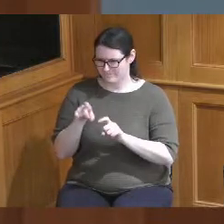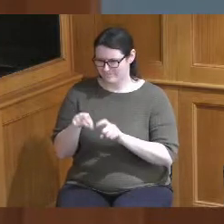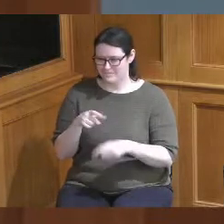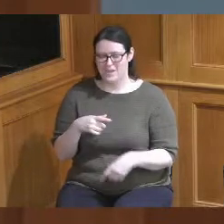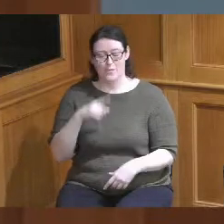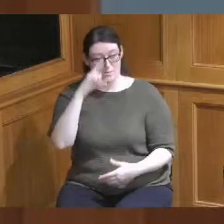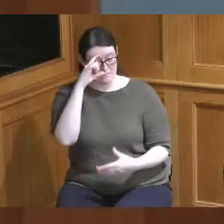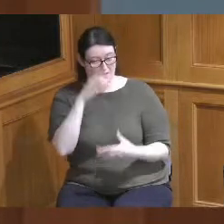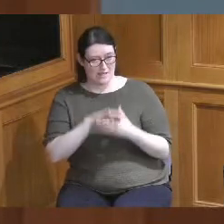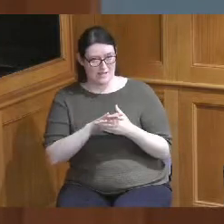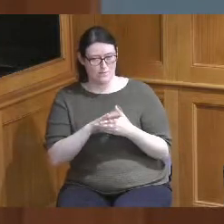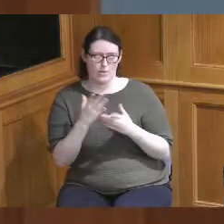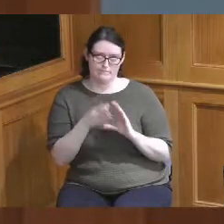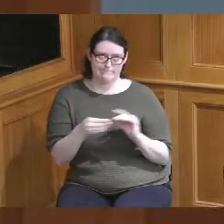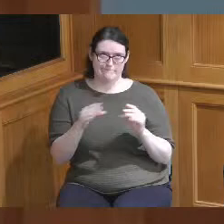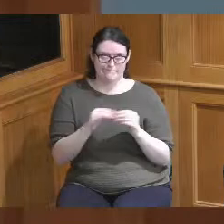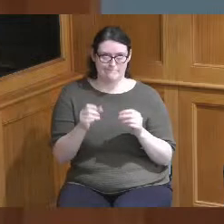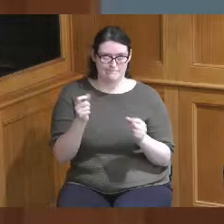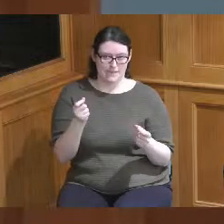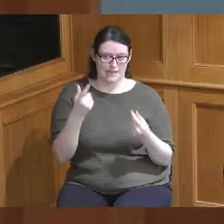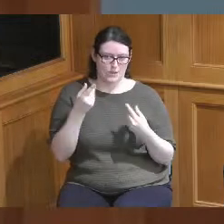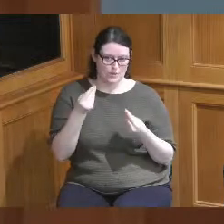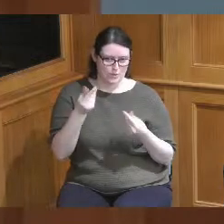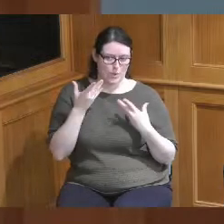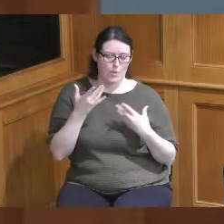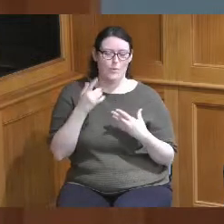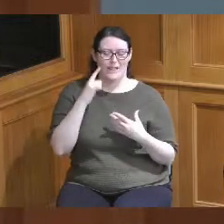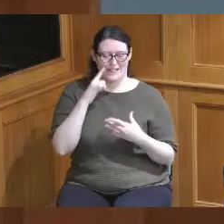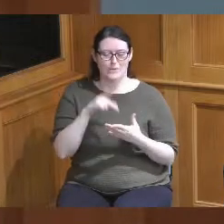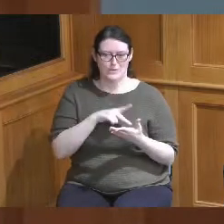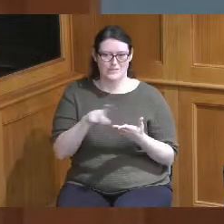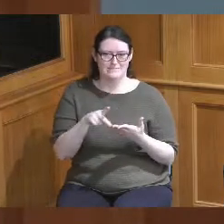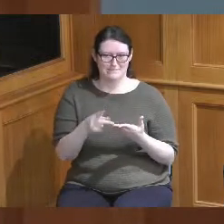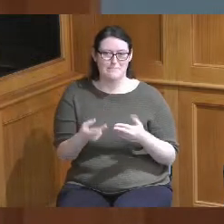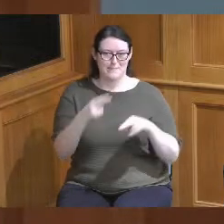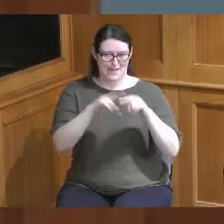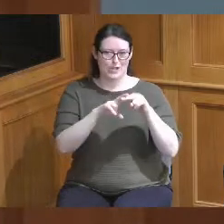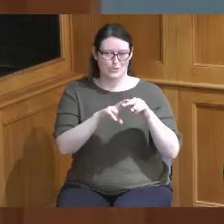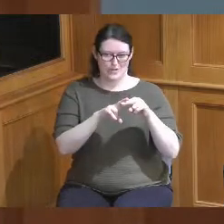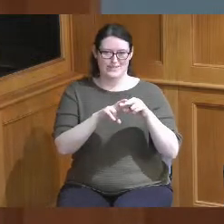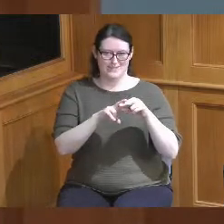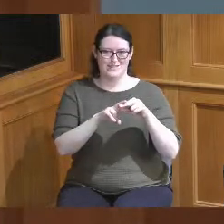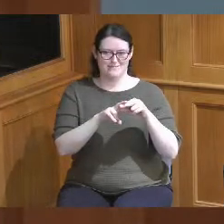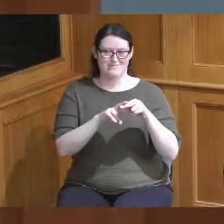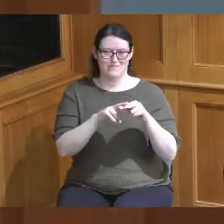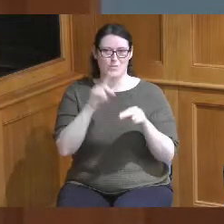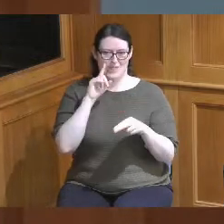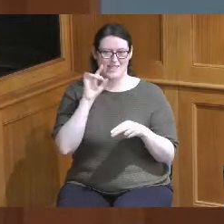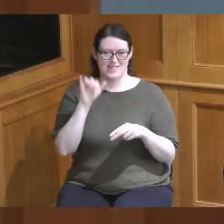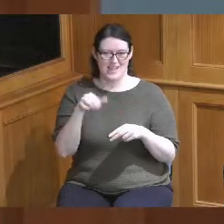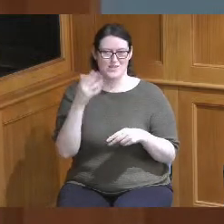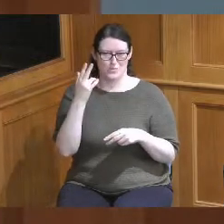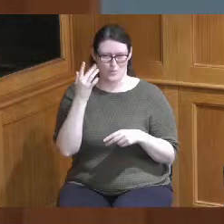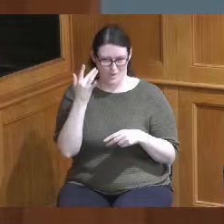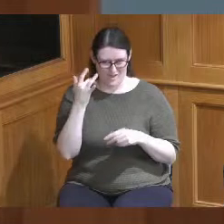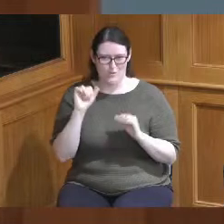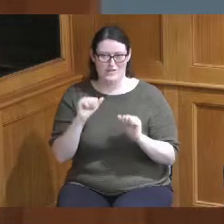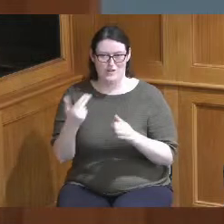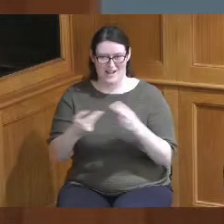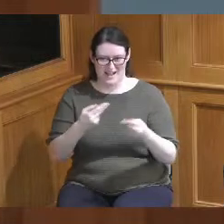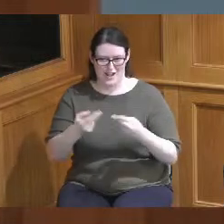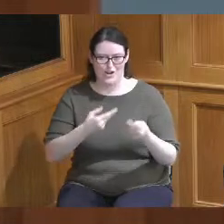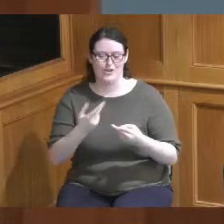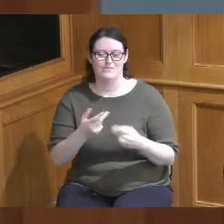at least anecdotally, that had to do with the new posting, with the new rates associated with the negotiation for